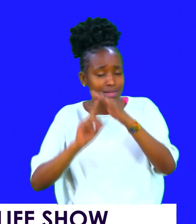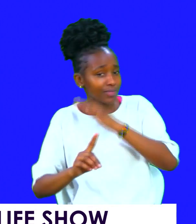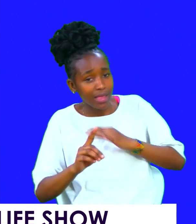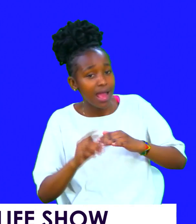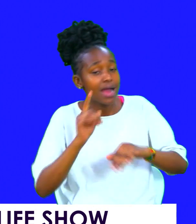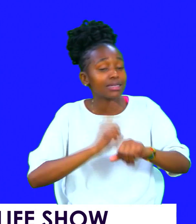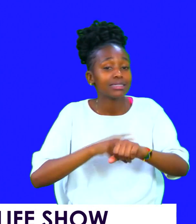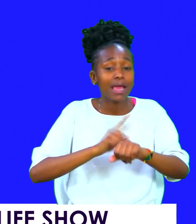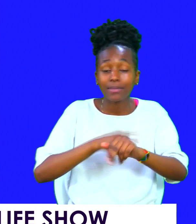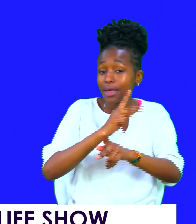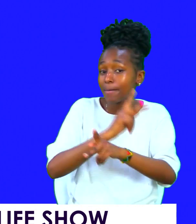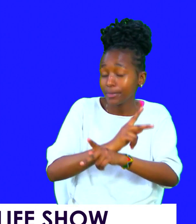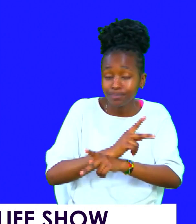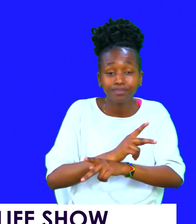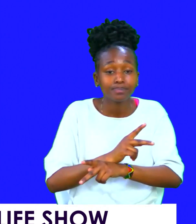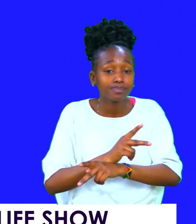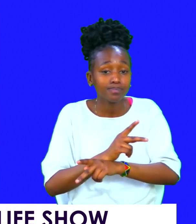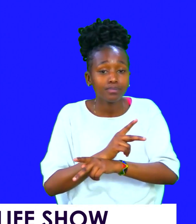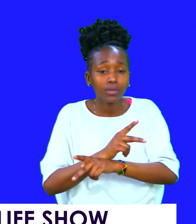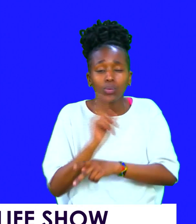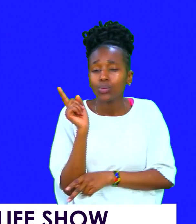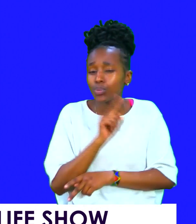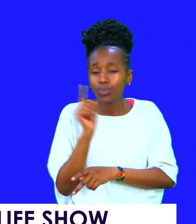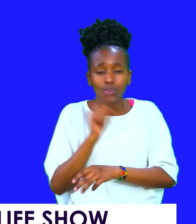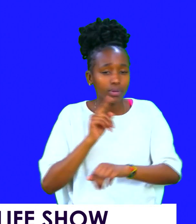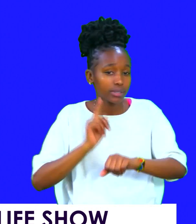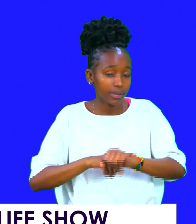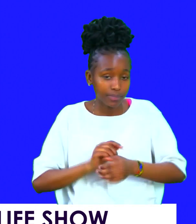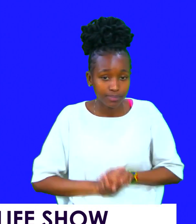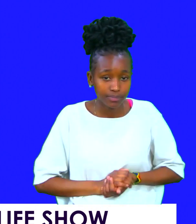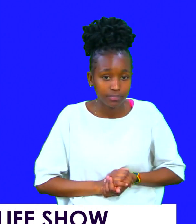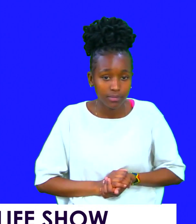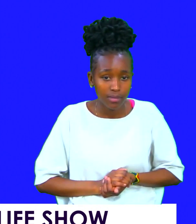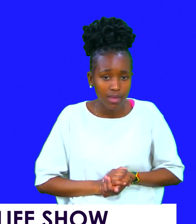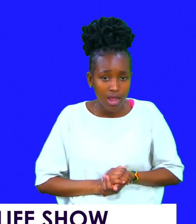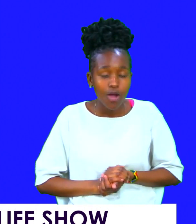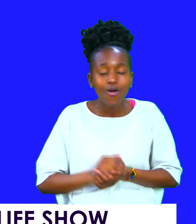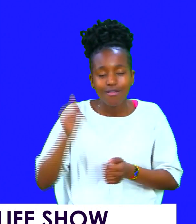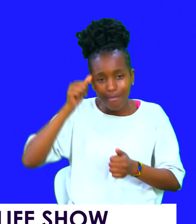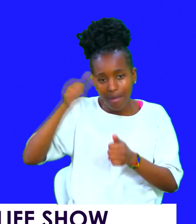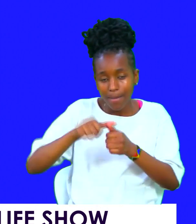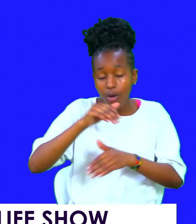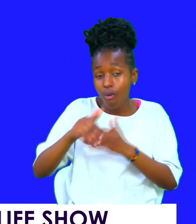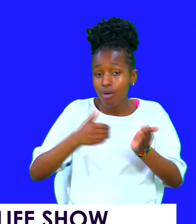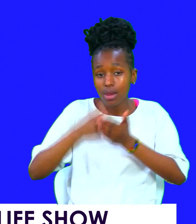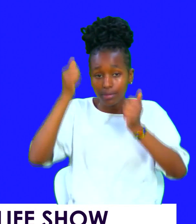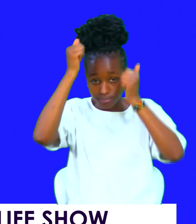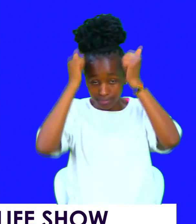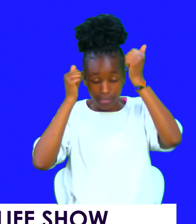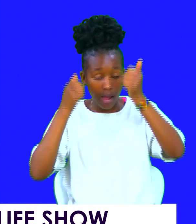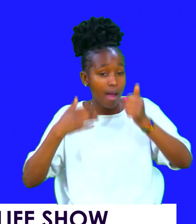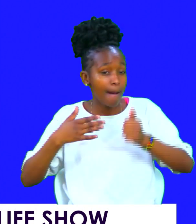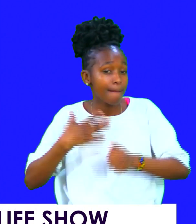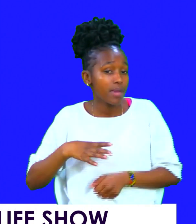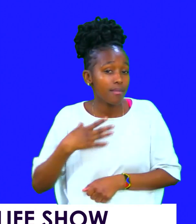timekeeping, for resilience, it is not for nothing. It is not just so that